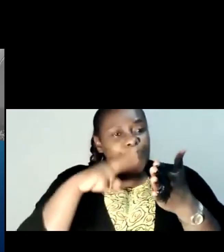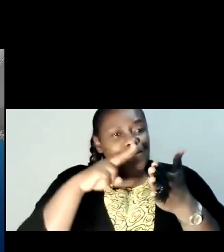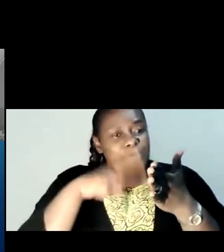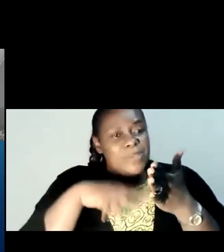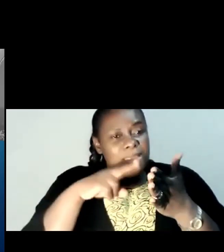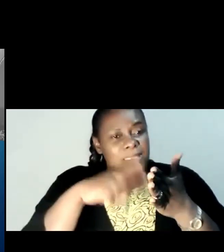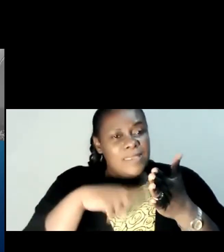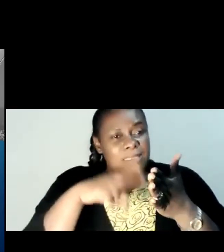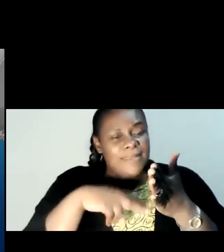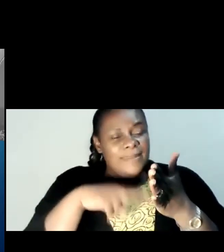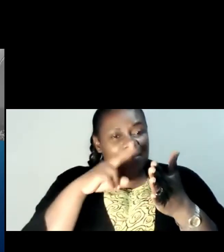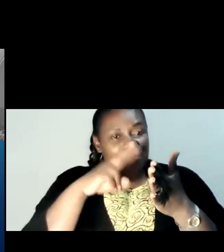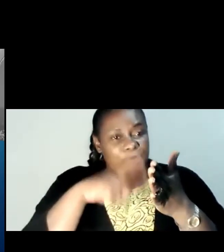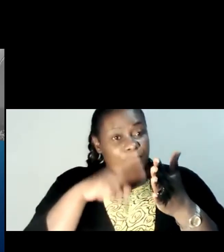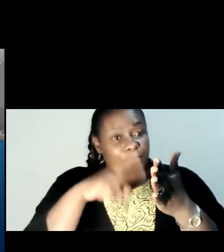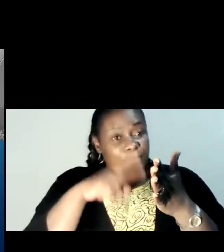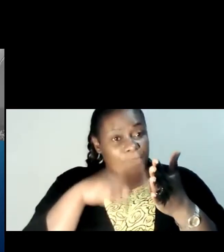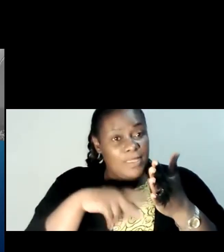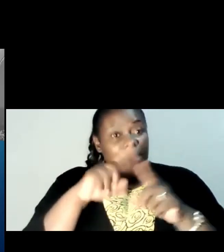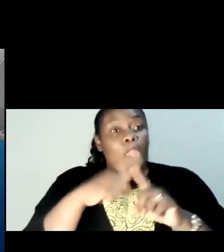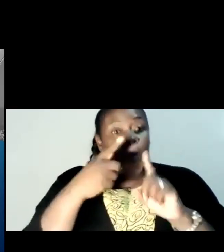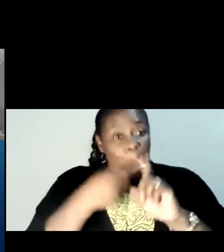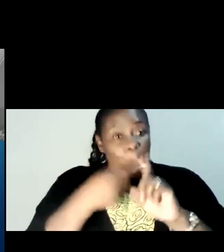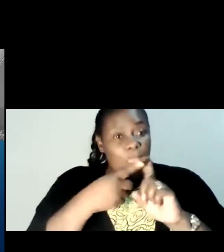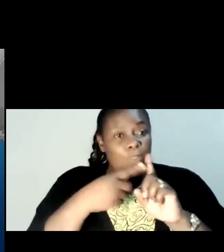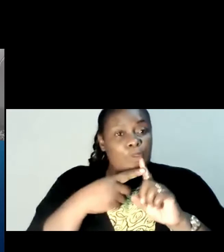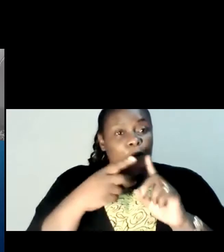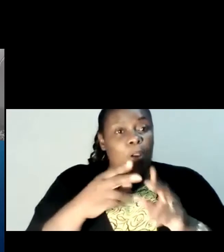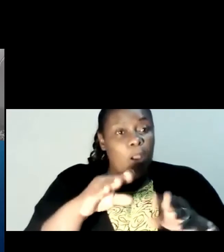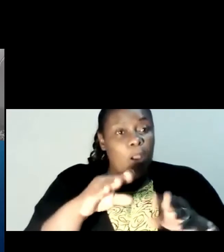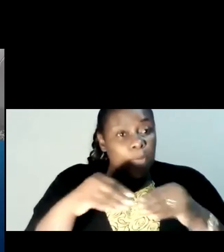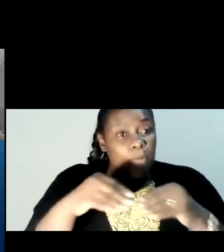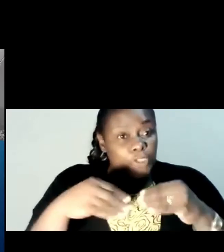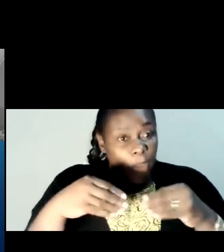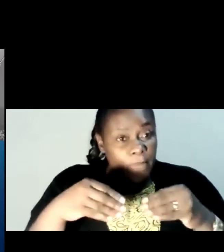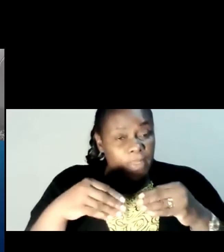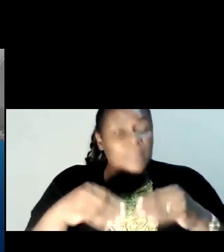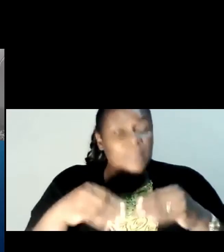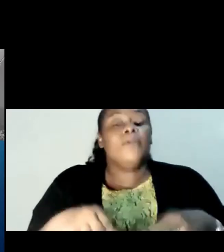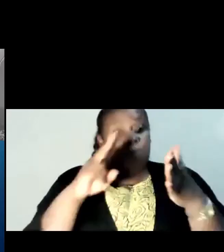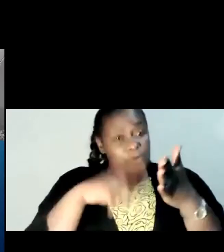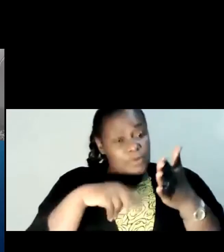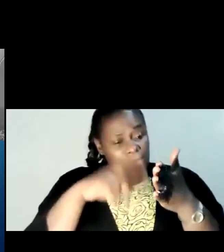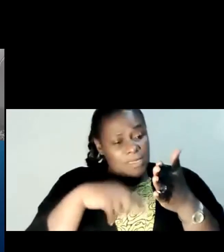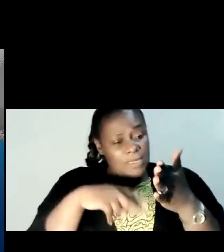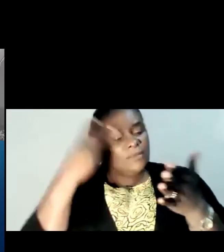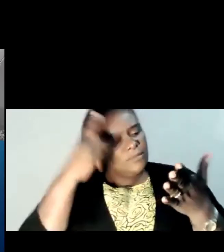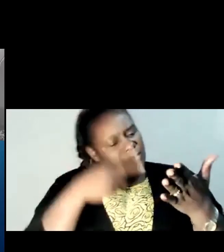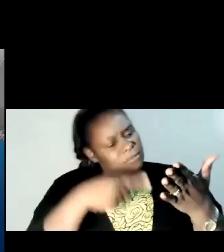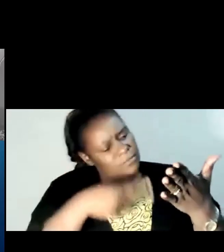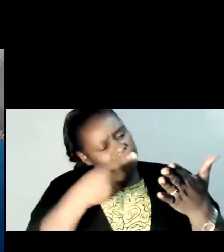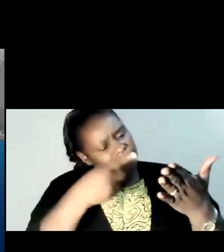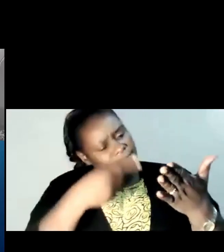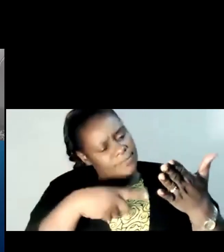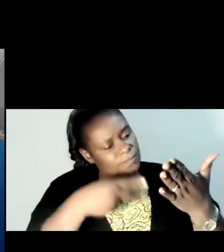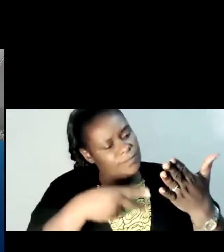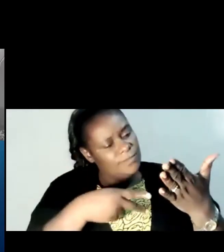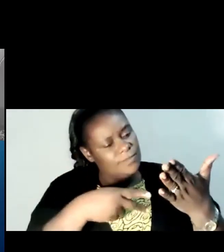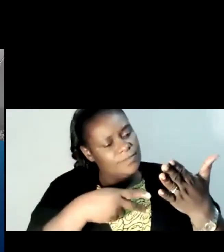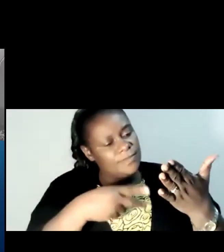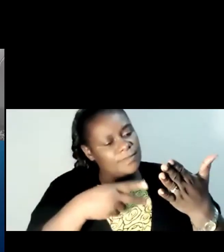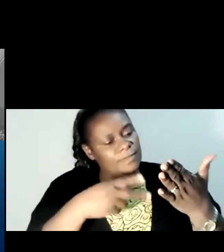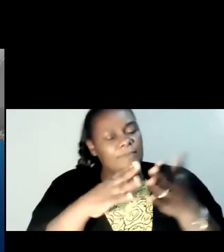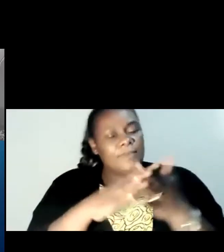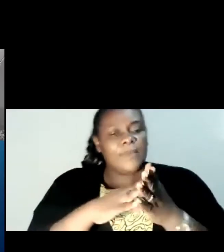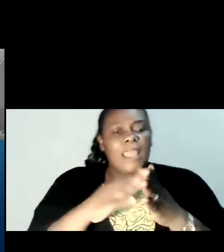are when you are buying canned goods or when you're buying any type of food, really. You can look at the food or the